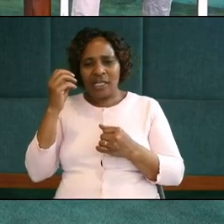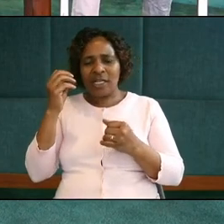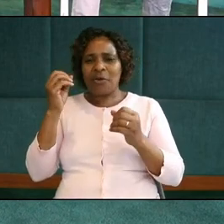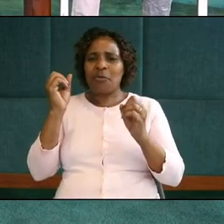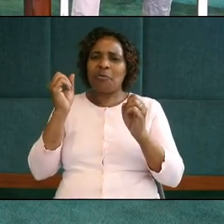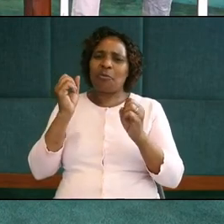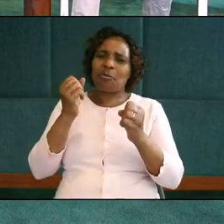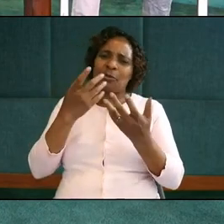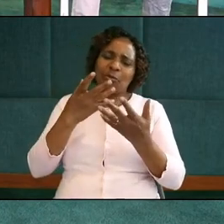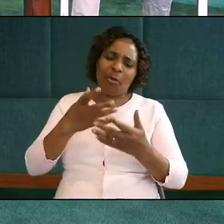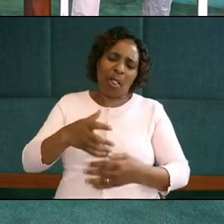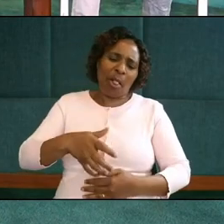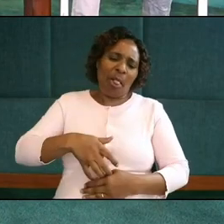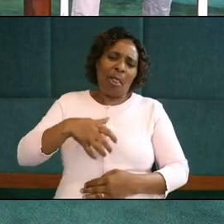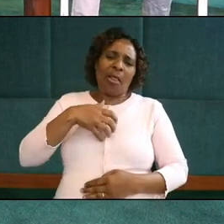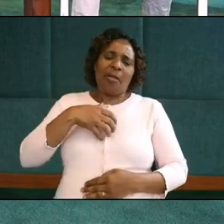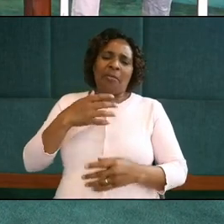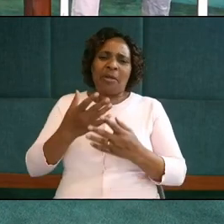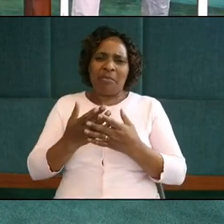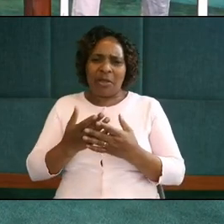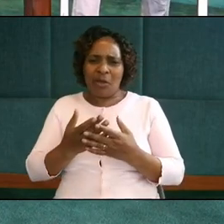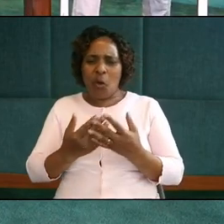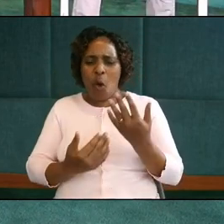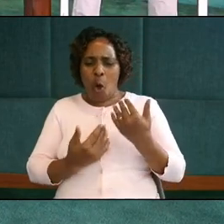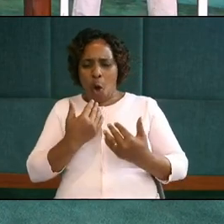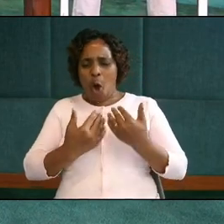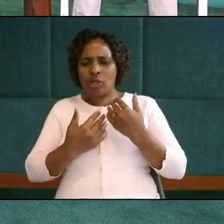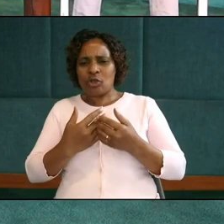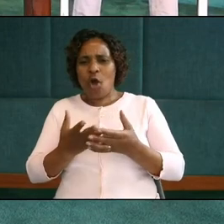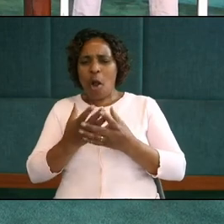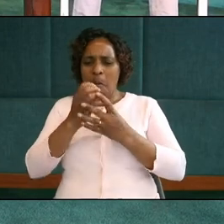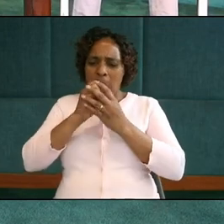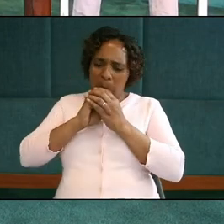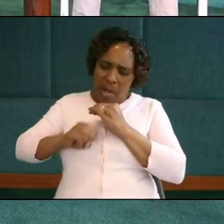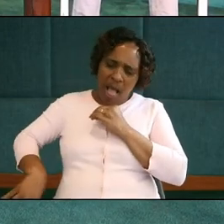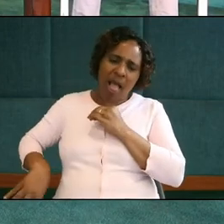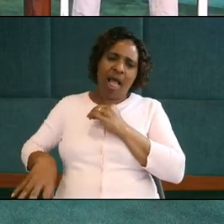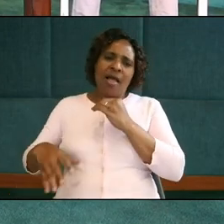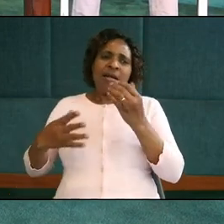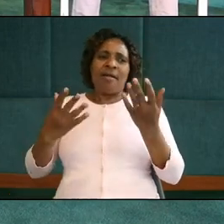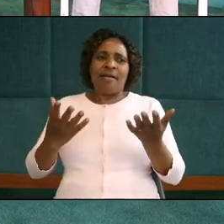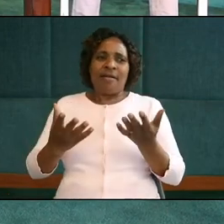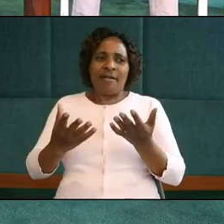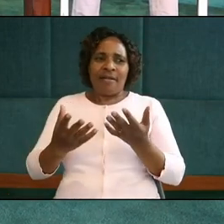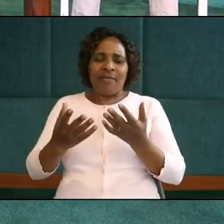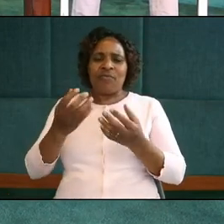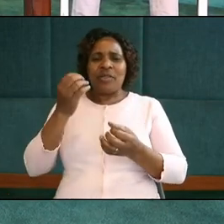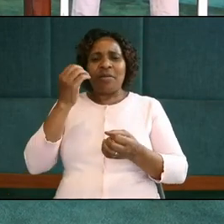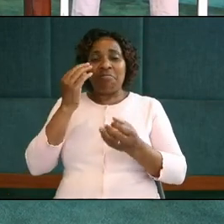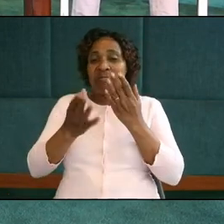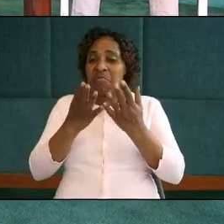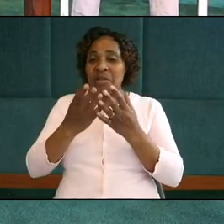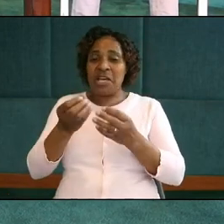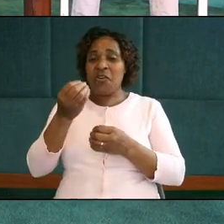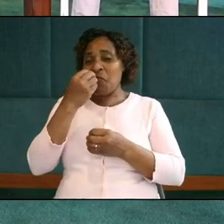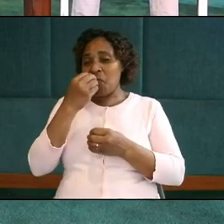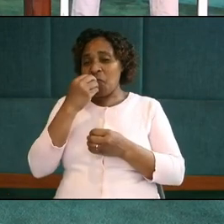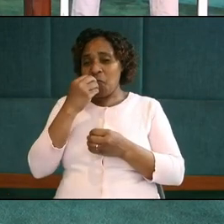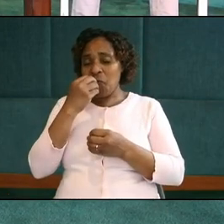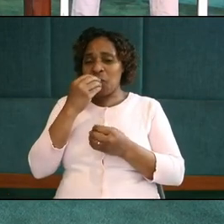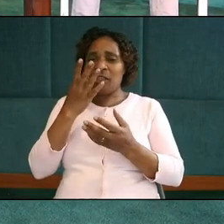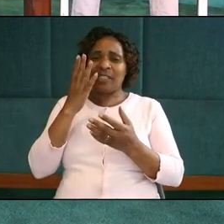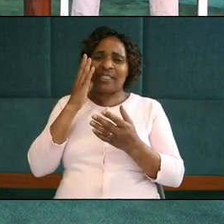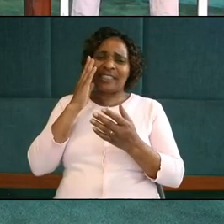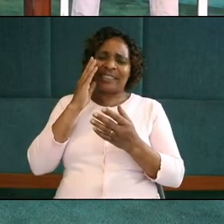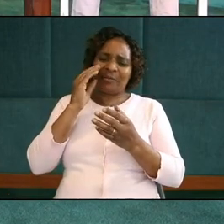get bad gas because you haven't said the grace. Or diarrhea. For your food or diarrhea? I mean, because if the food is it's going to give you diarrhea. It's going